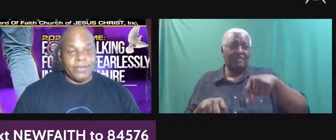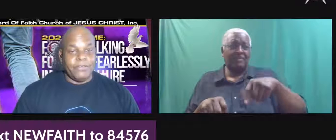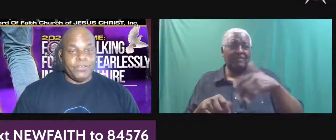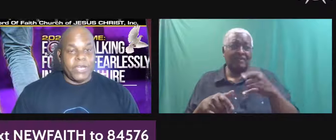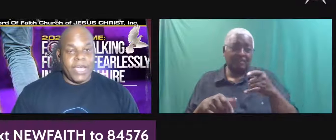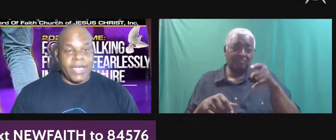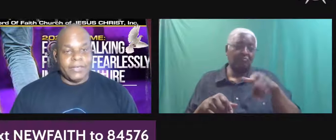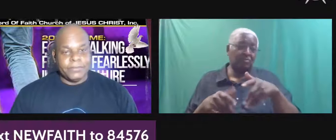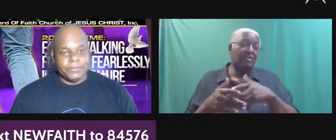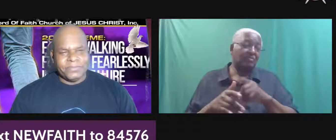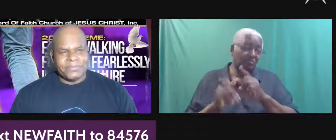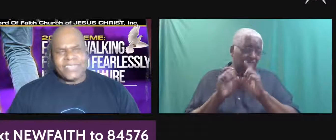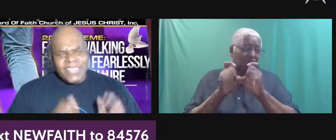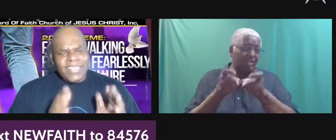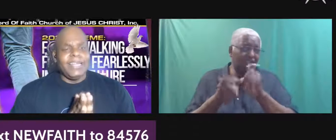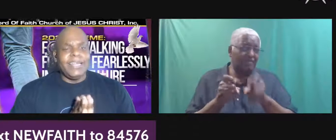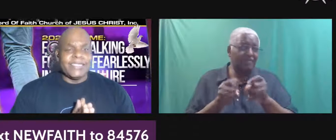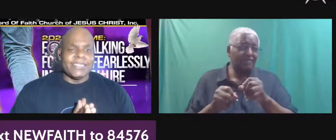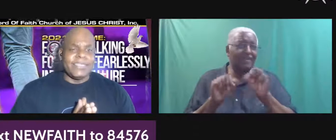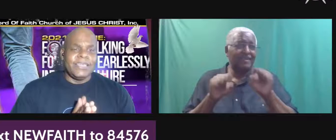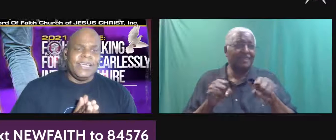moment to give, you can.